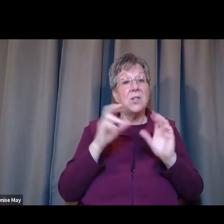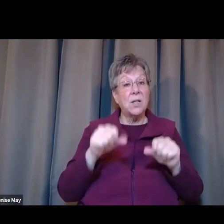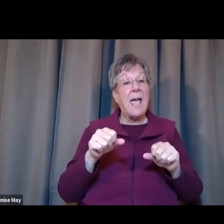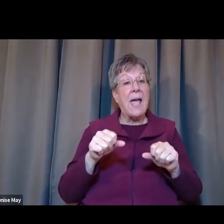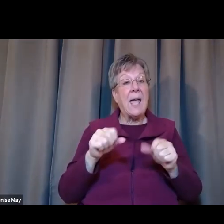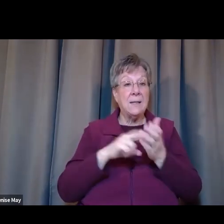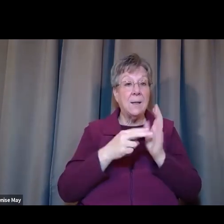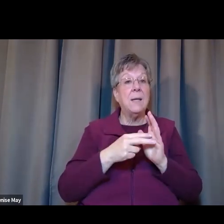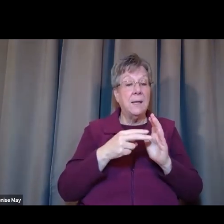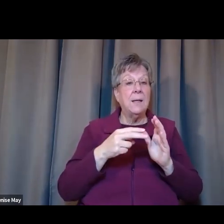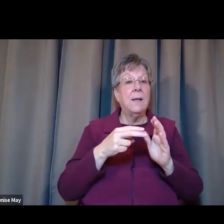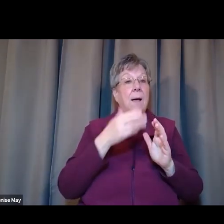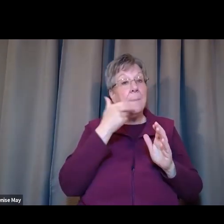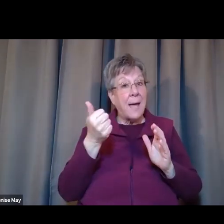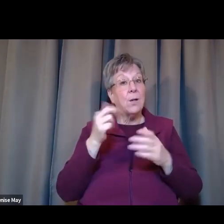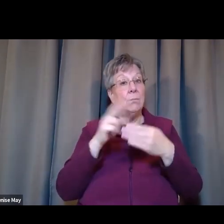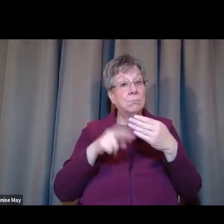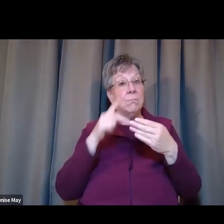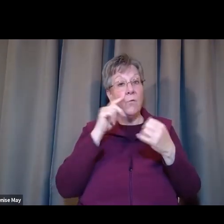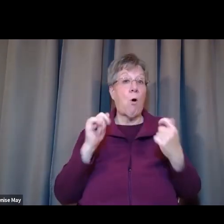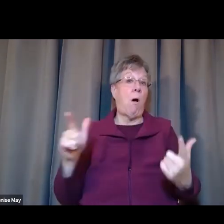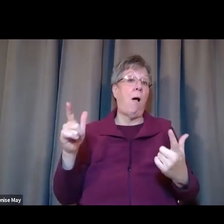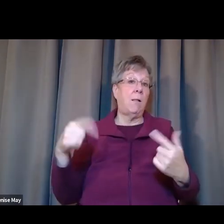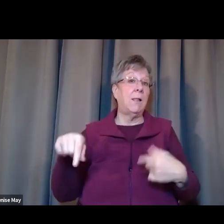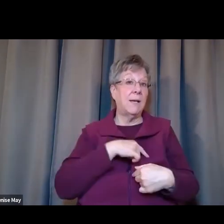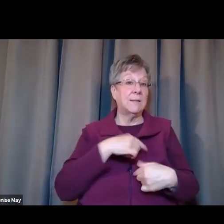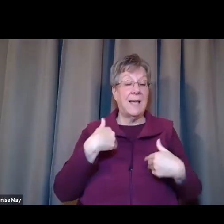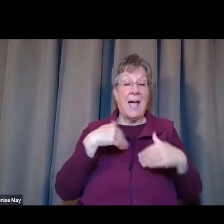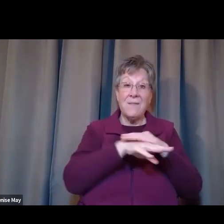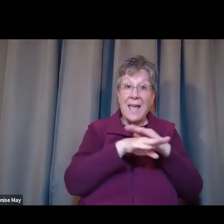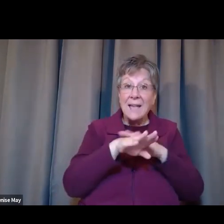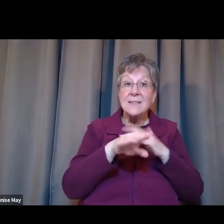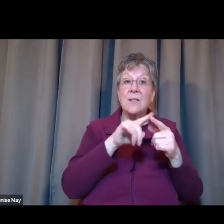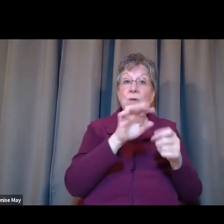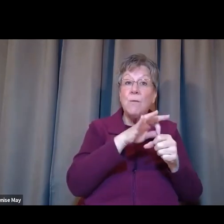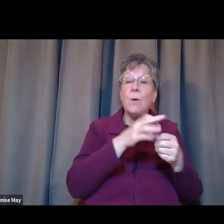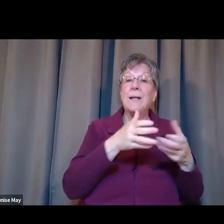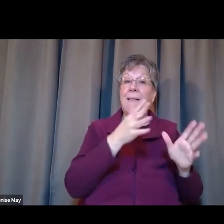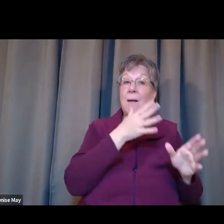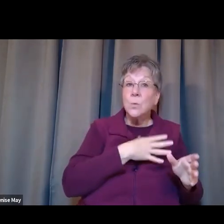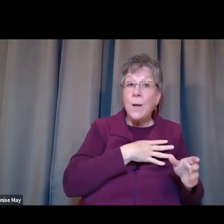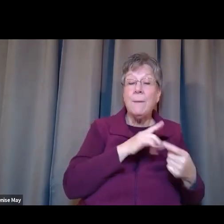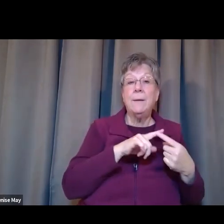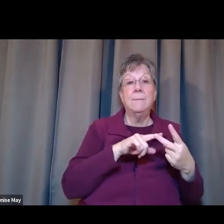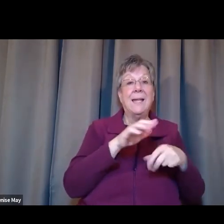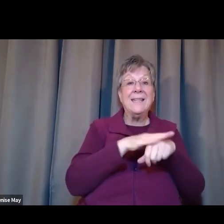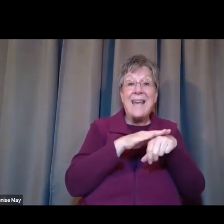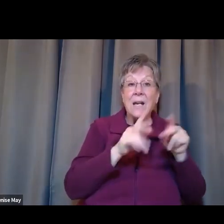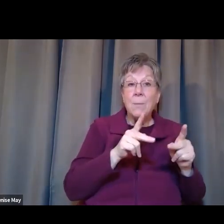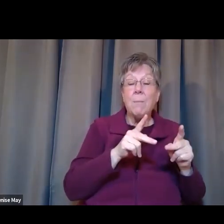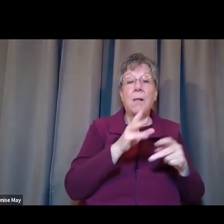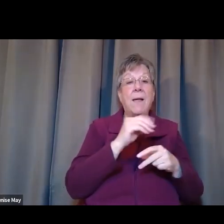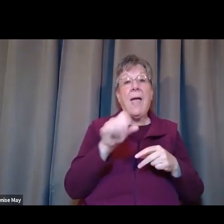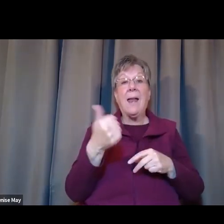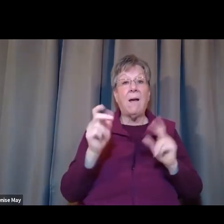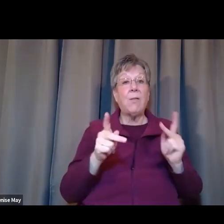translate into better outcomes for all of us. Having access to voting allows women, Native people, and